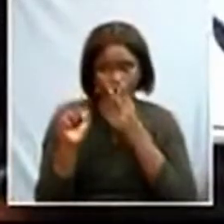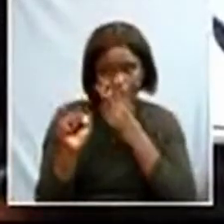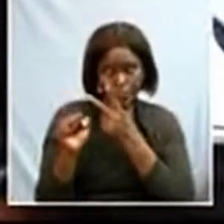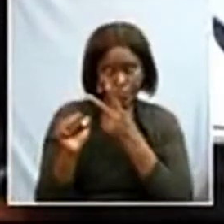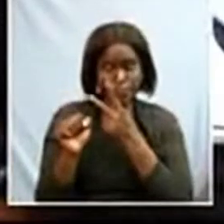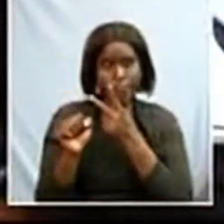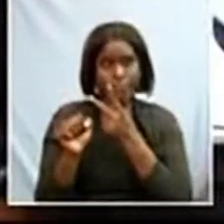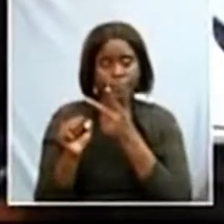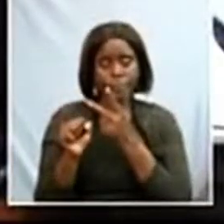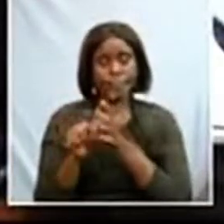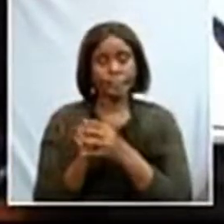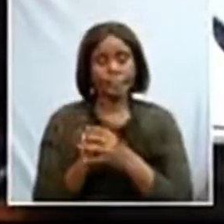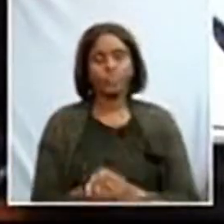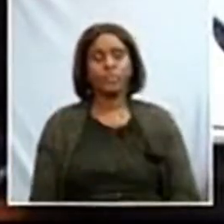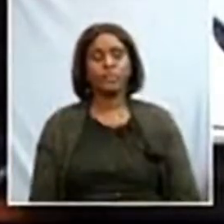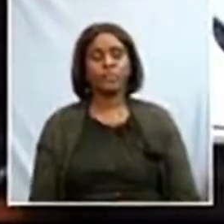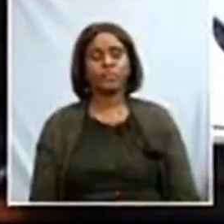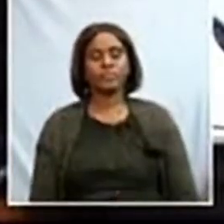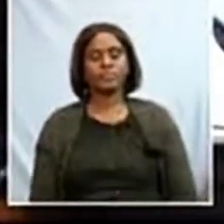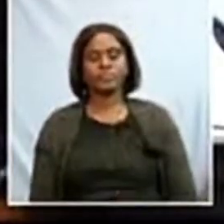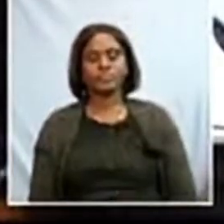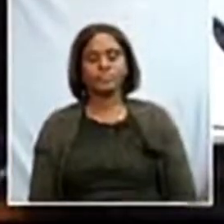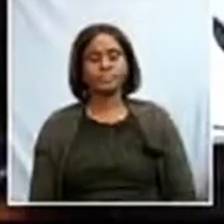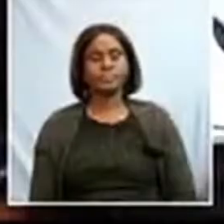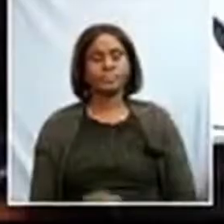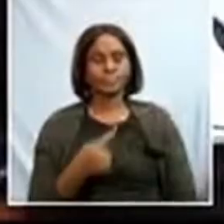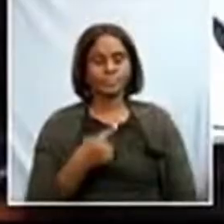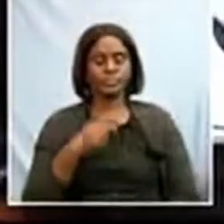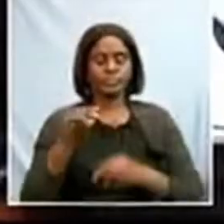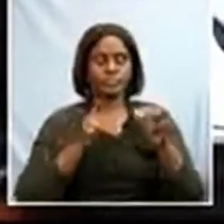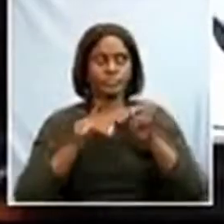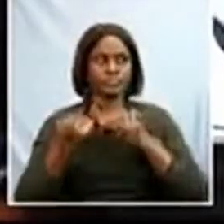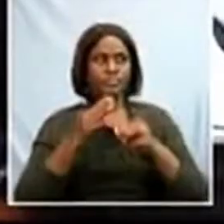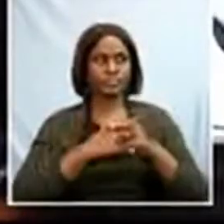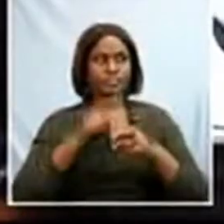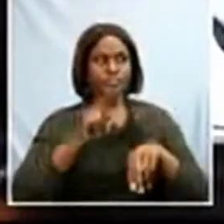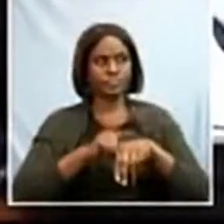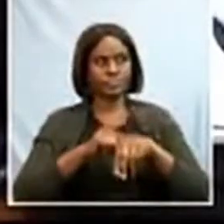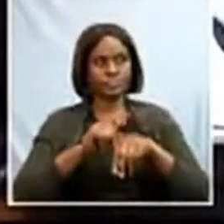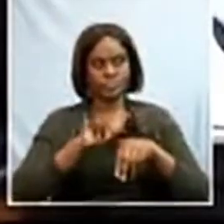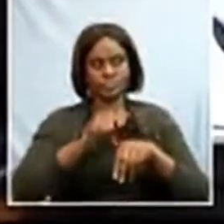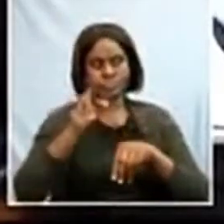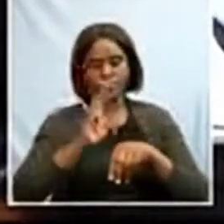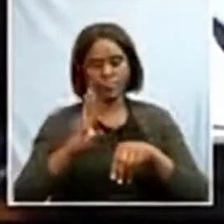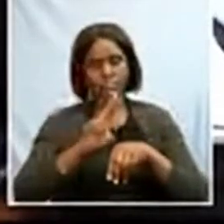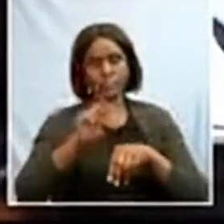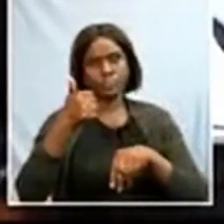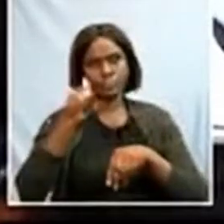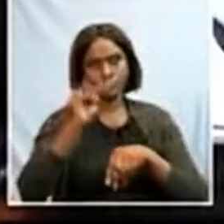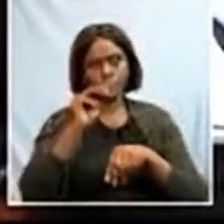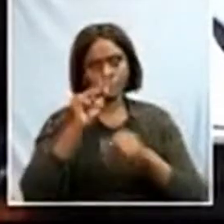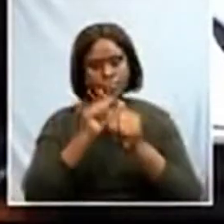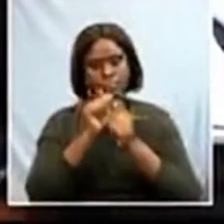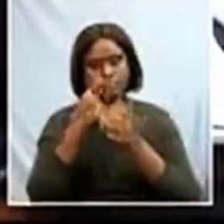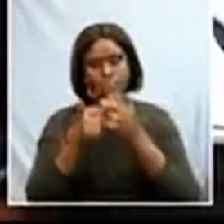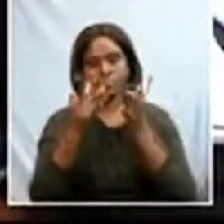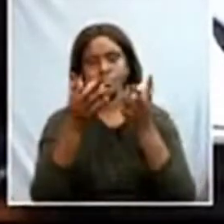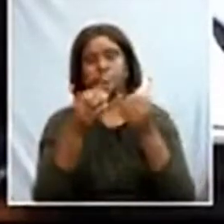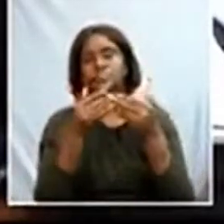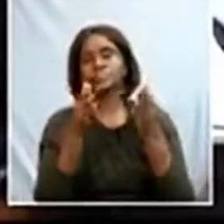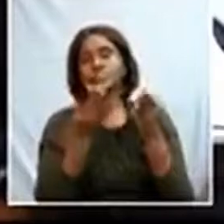Yes. I want to manage my time. We are going to spend another 10 minutes with what you want to